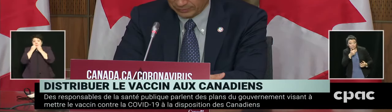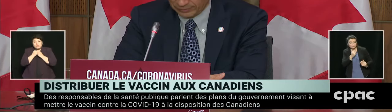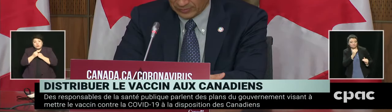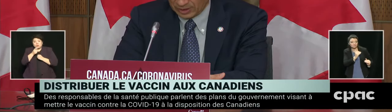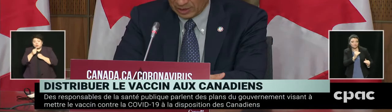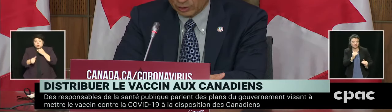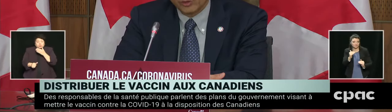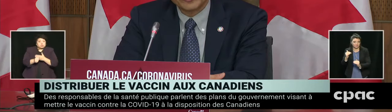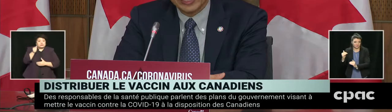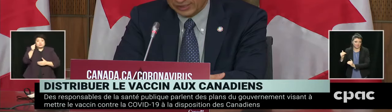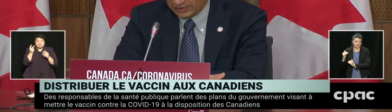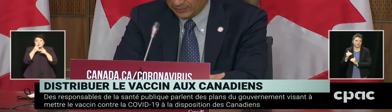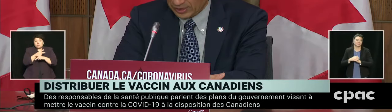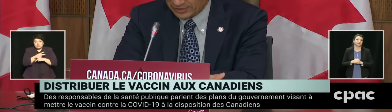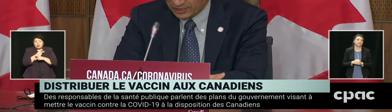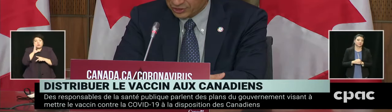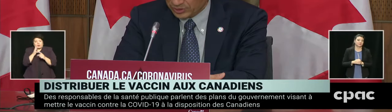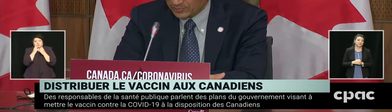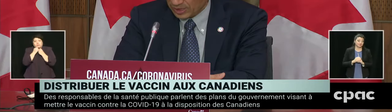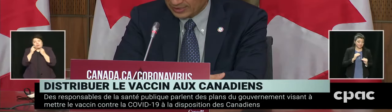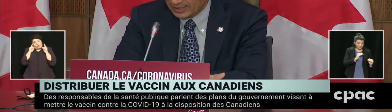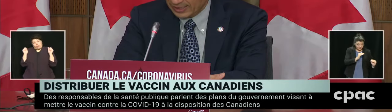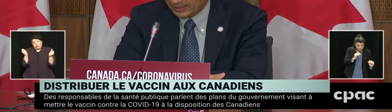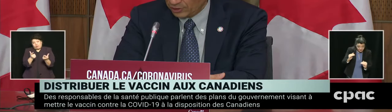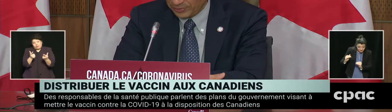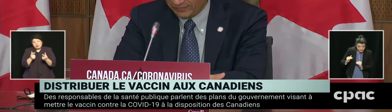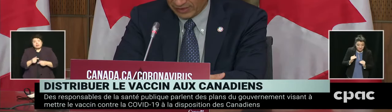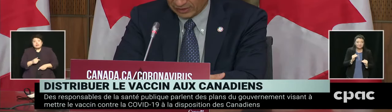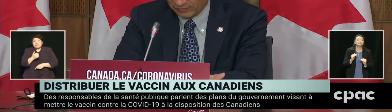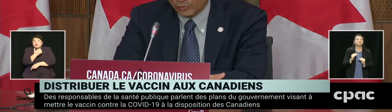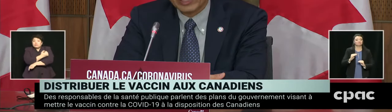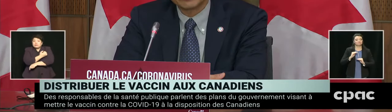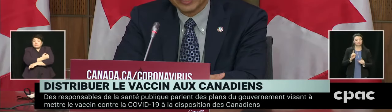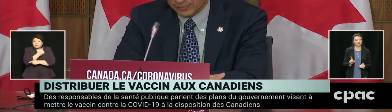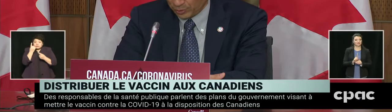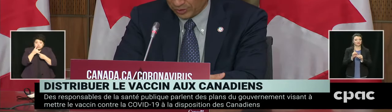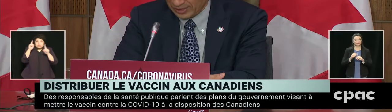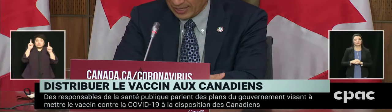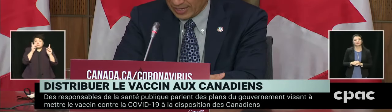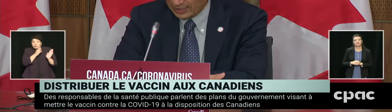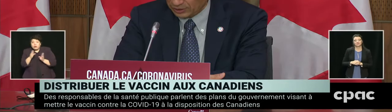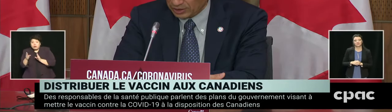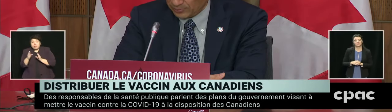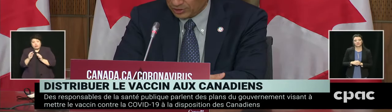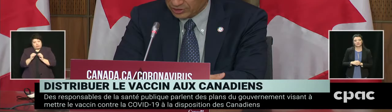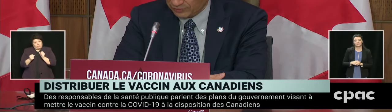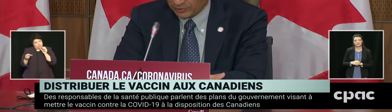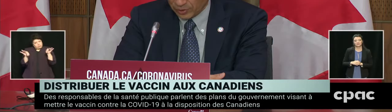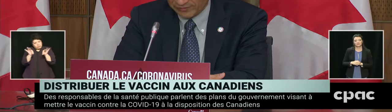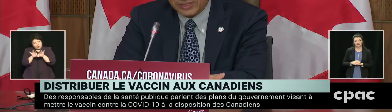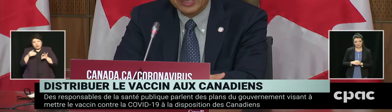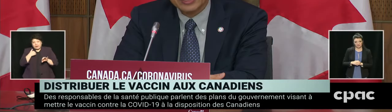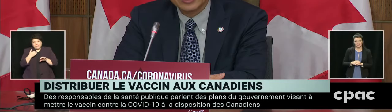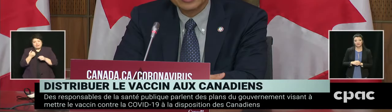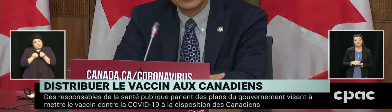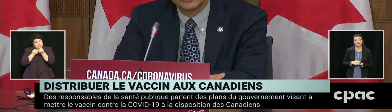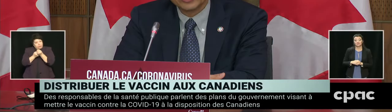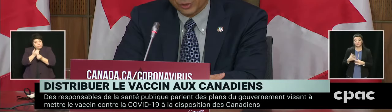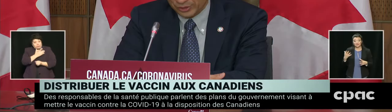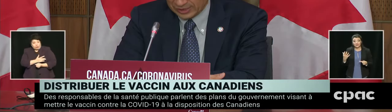everyone. Our COVID-19 immunization response cannot be effective without the support and collaboration of our